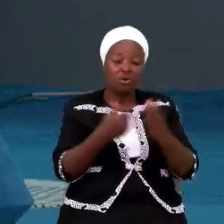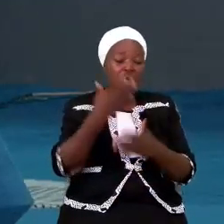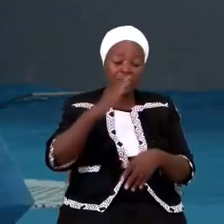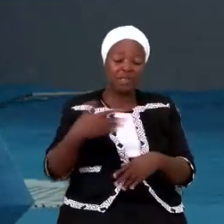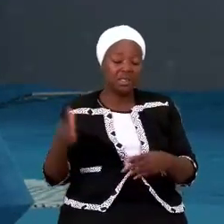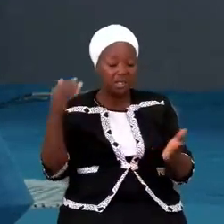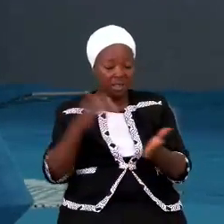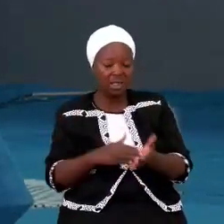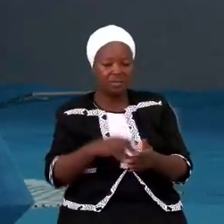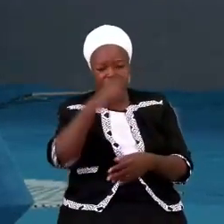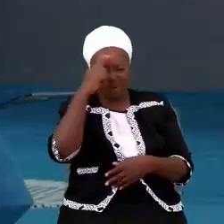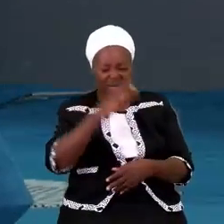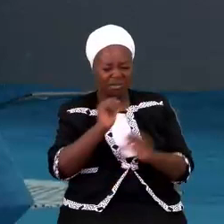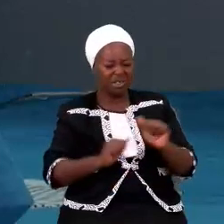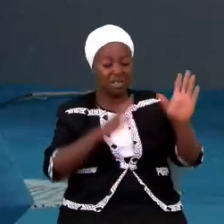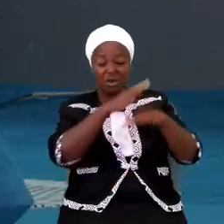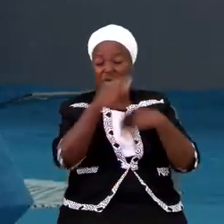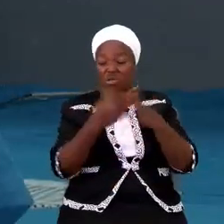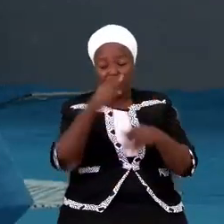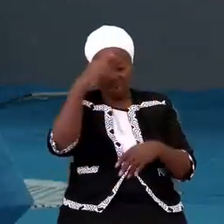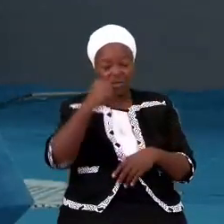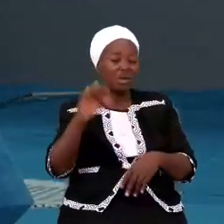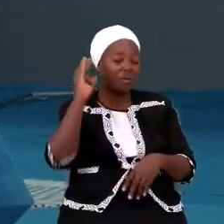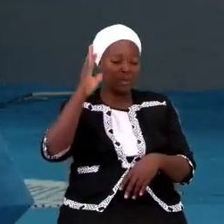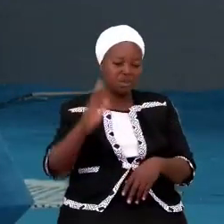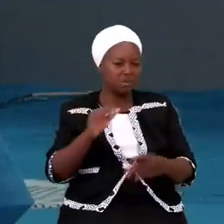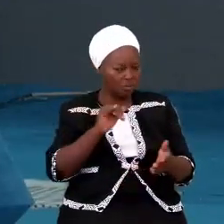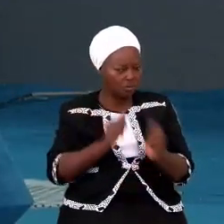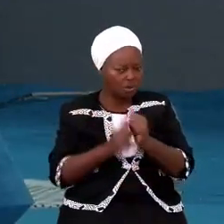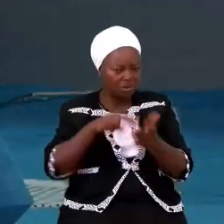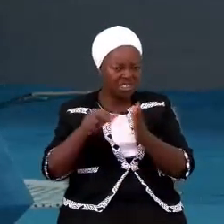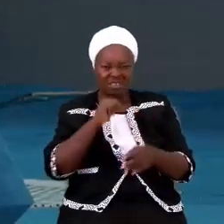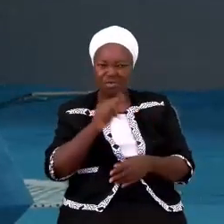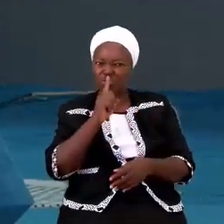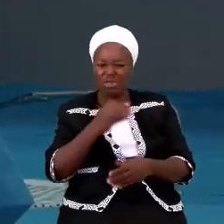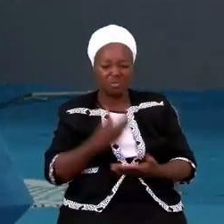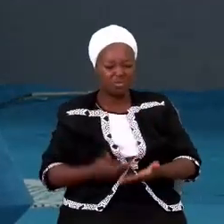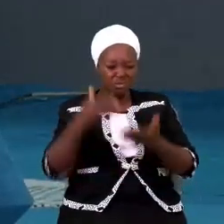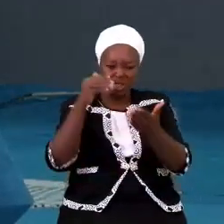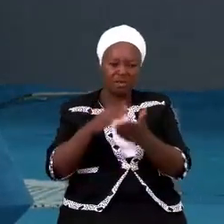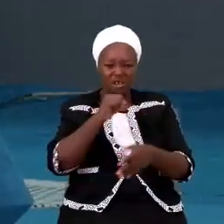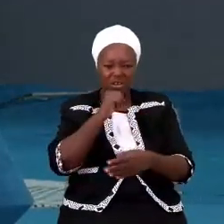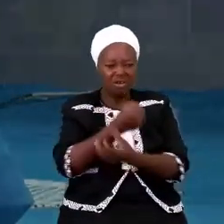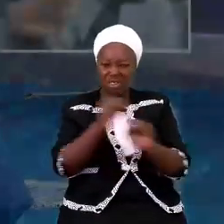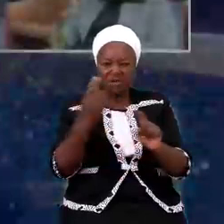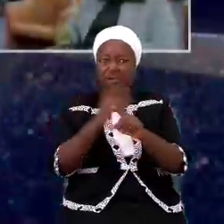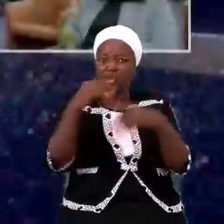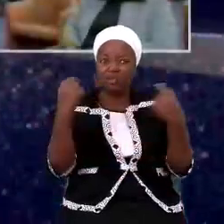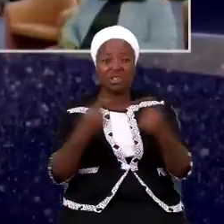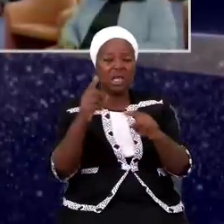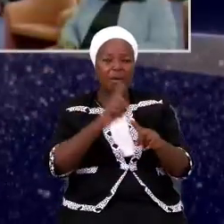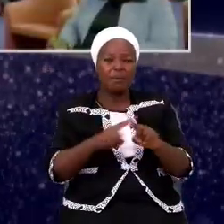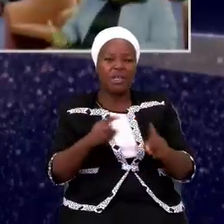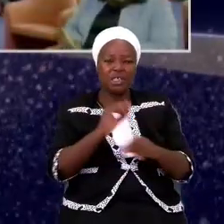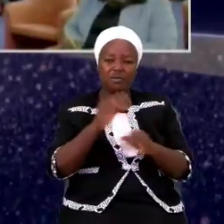not too long. If you keep on coming, you will hear, unto him I consecrate all.